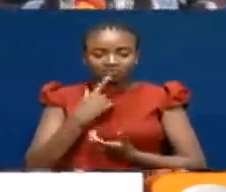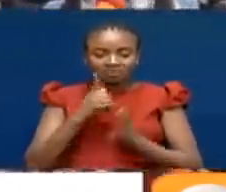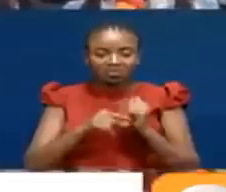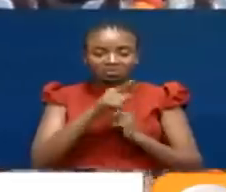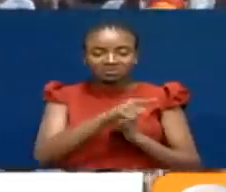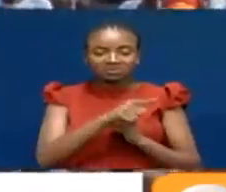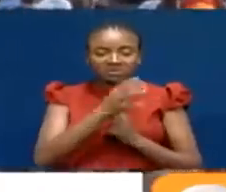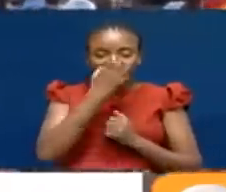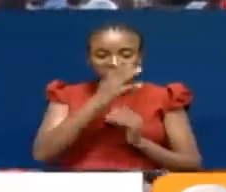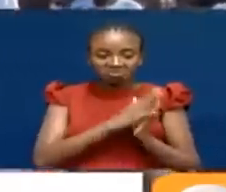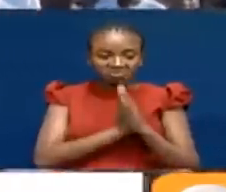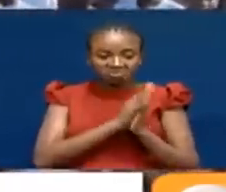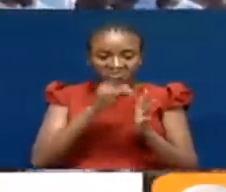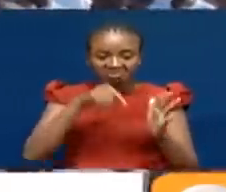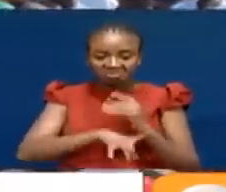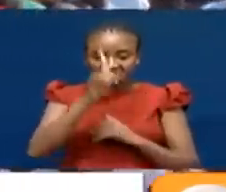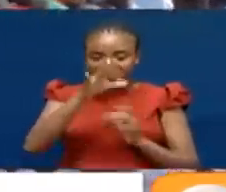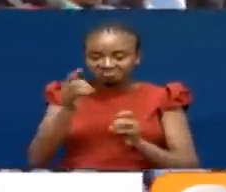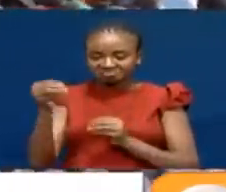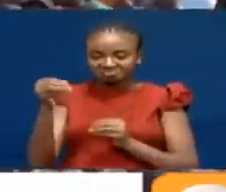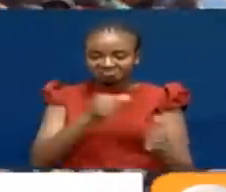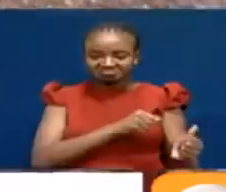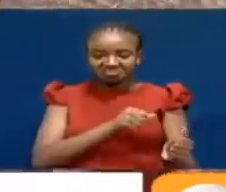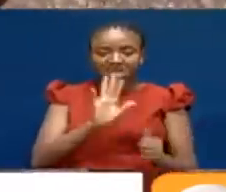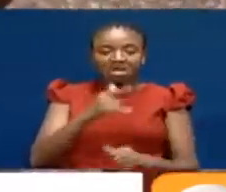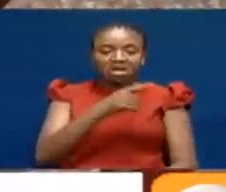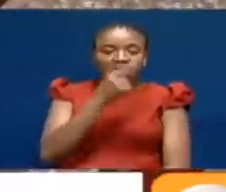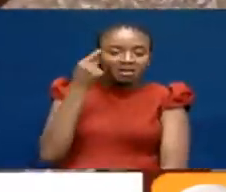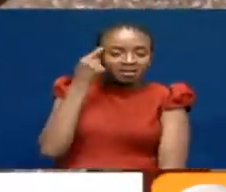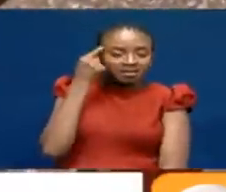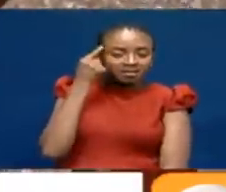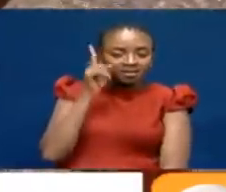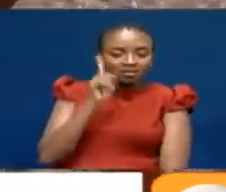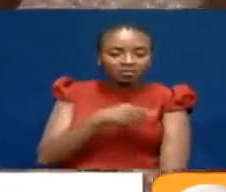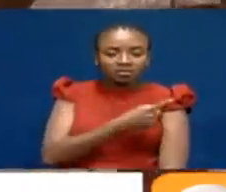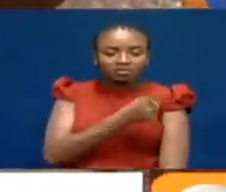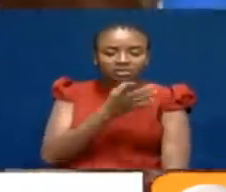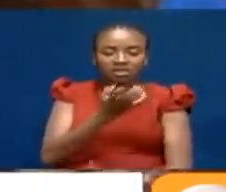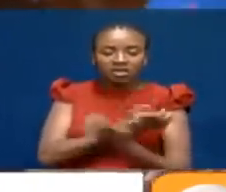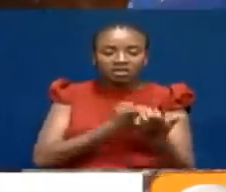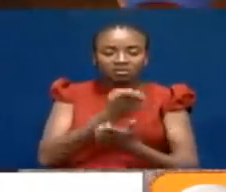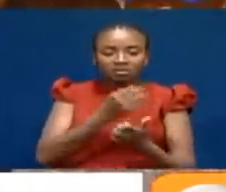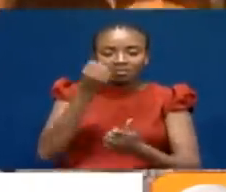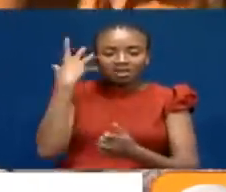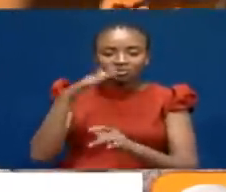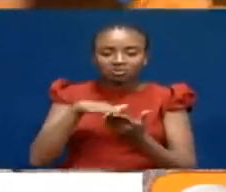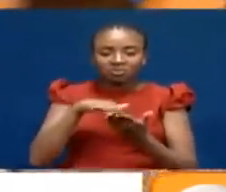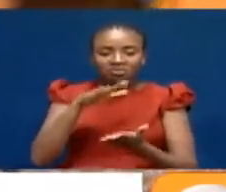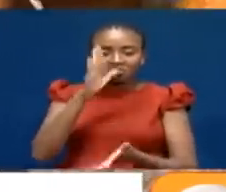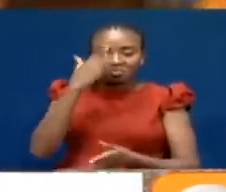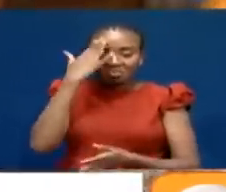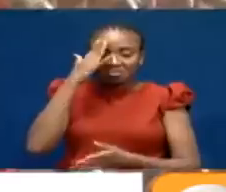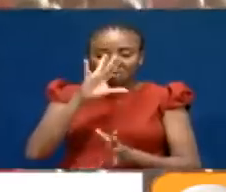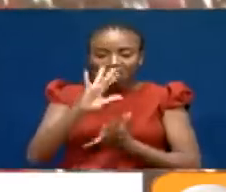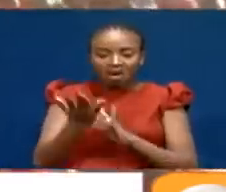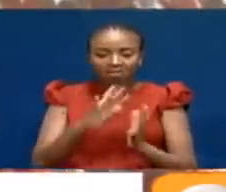and champion for his Jua Kali revival plan. Nikiri, ariyane ujuzi mingi zaidi.